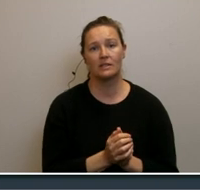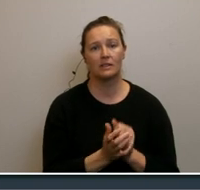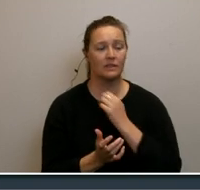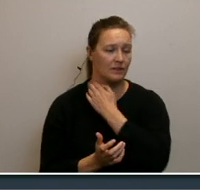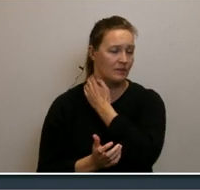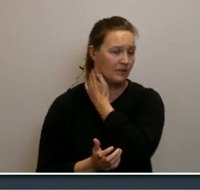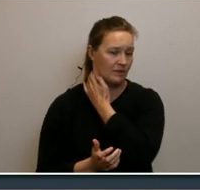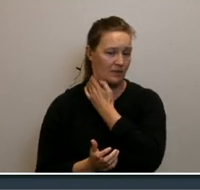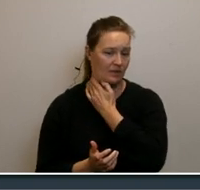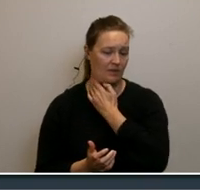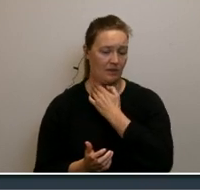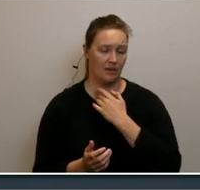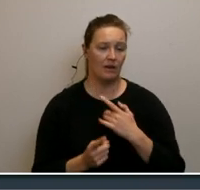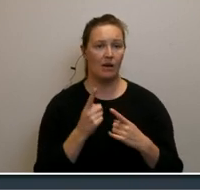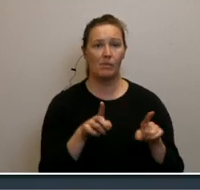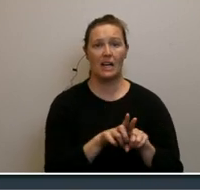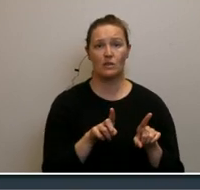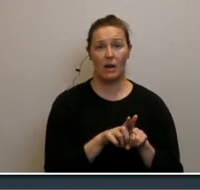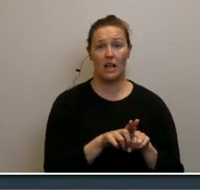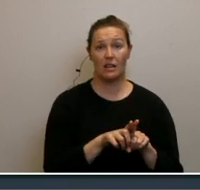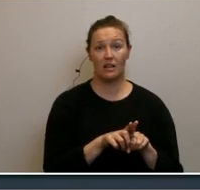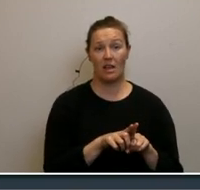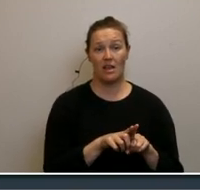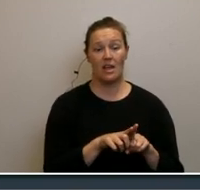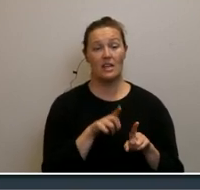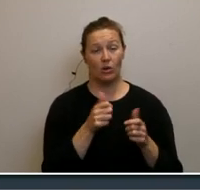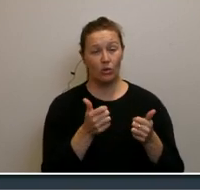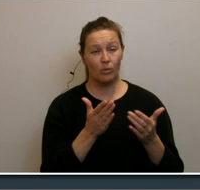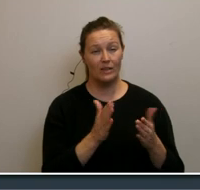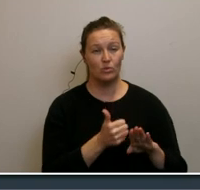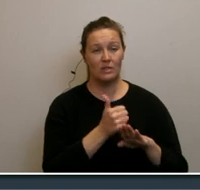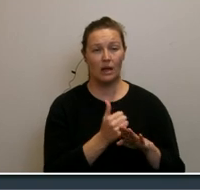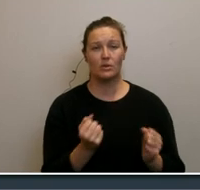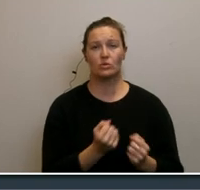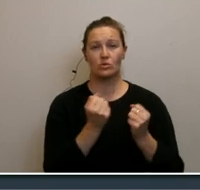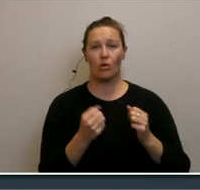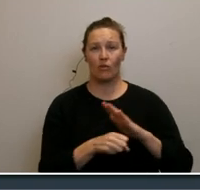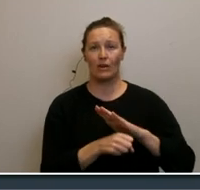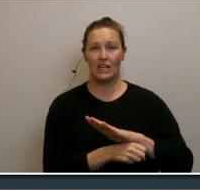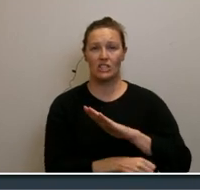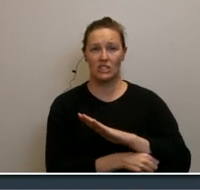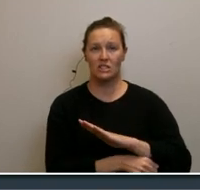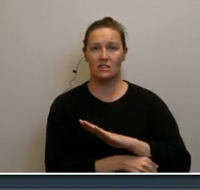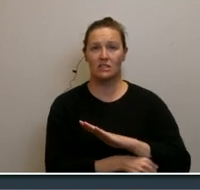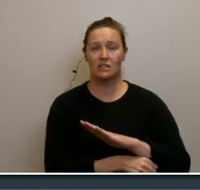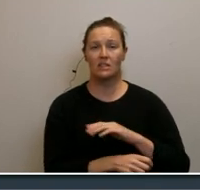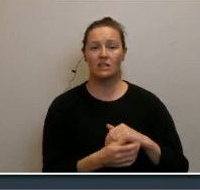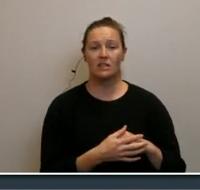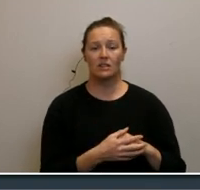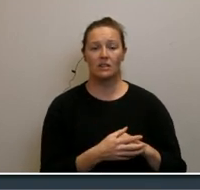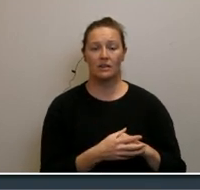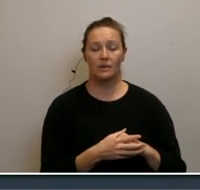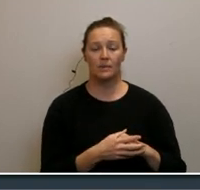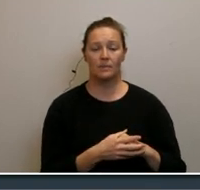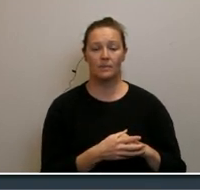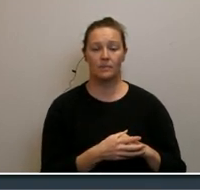similar nature, but it's also the forerunner to establish a very solid base once we get back to some stability when